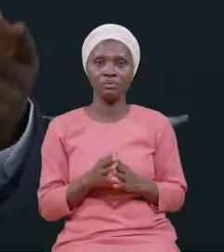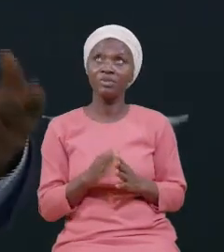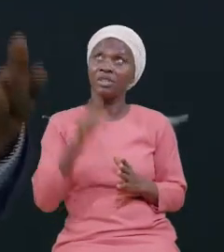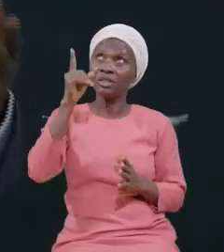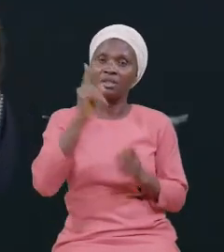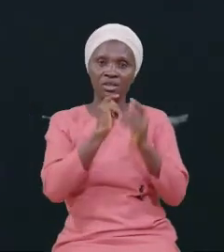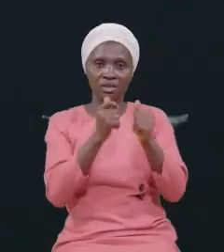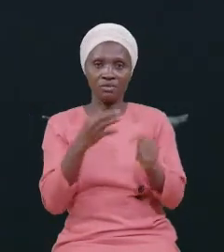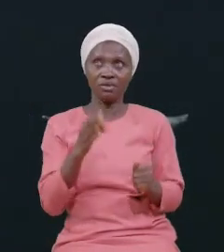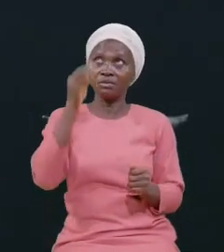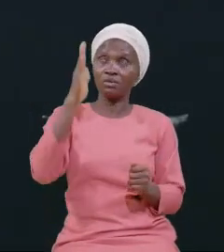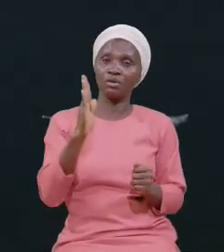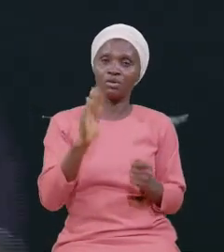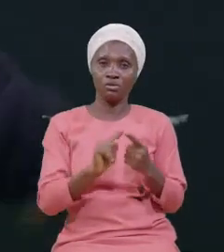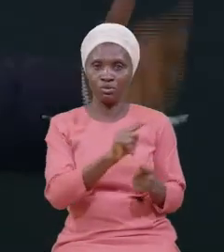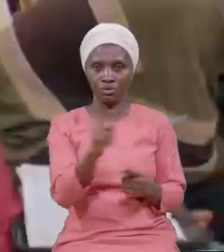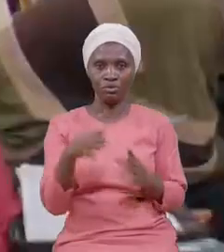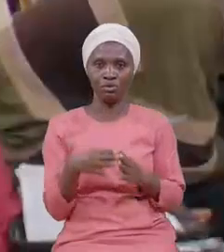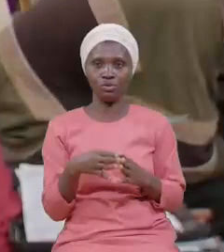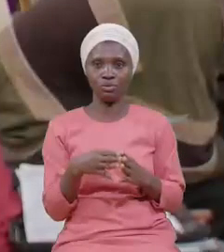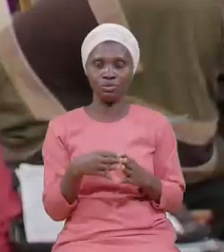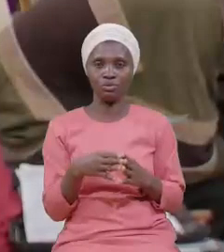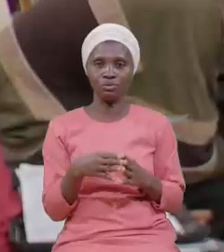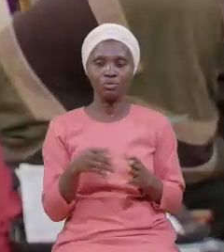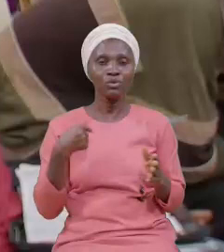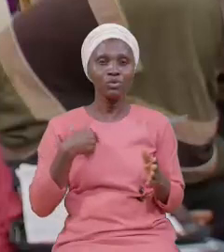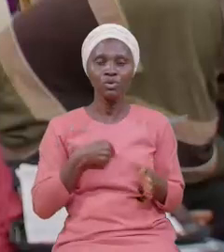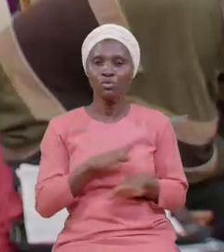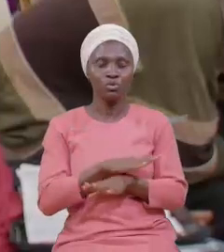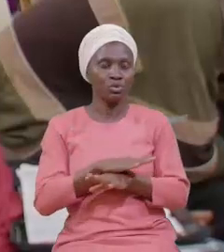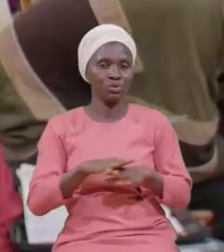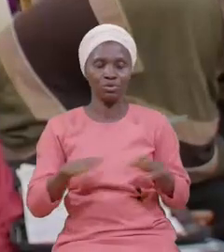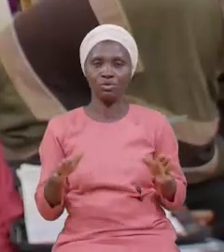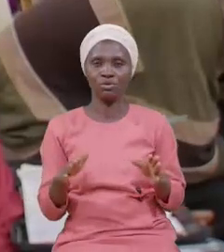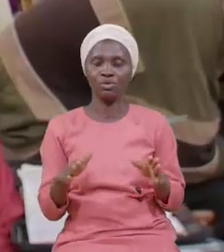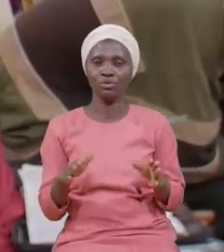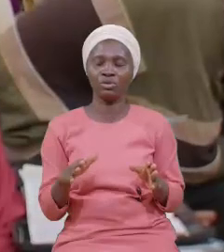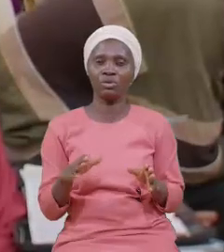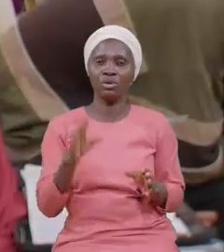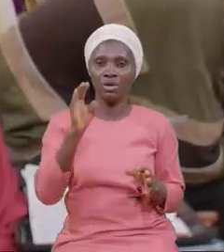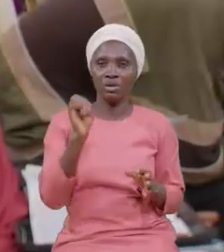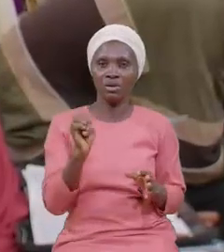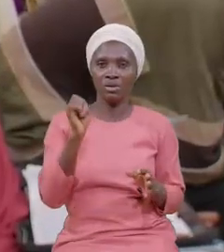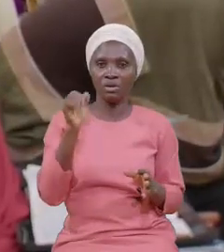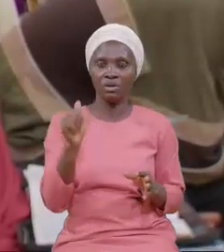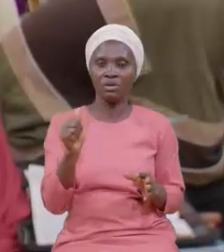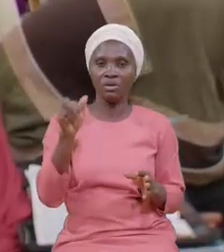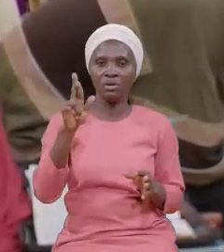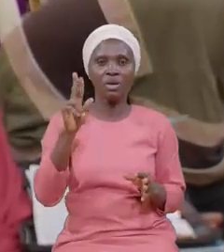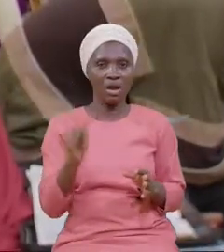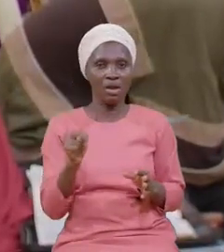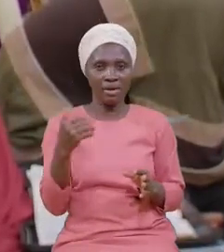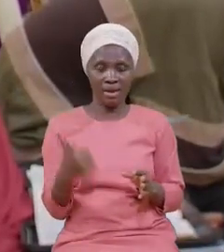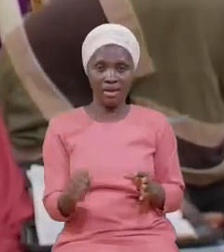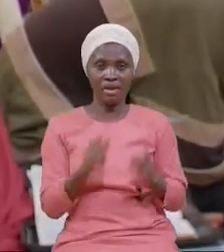earn a gift. It's out of the love of the giver that he gives us that gift.